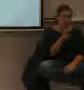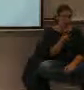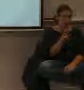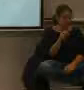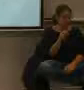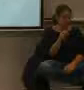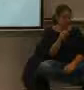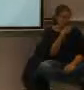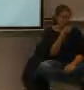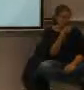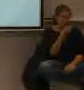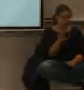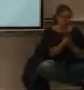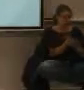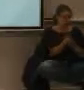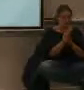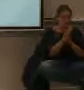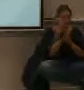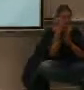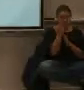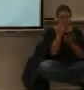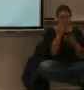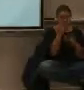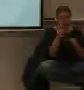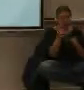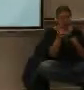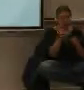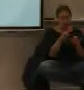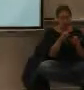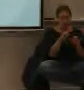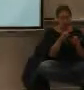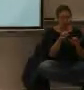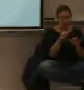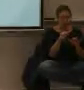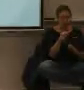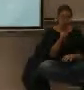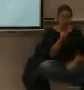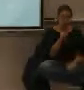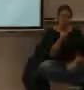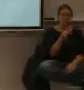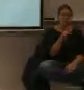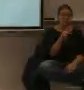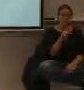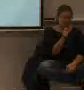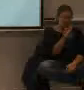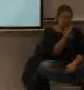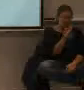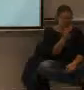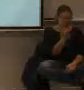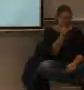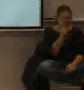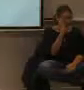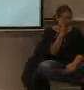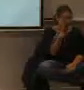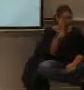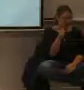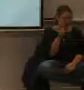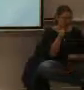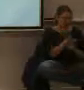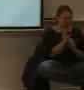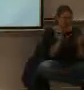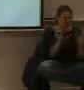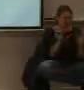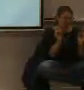and for some reason decided to do it in minute quantities that he didn't think would have any effect at